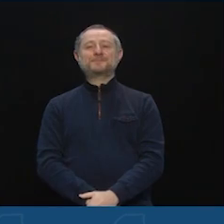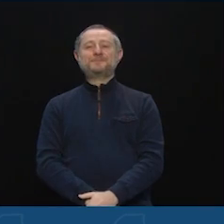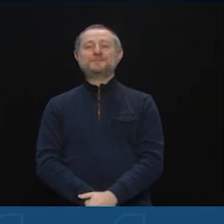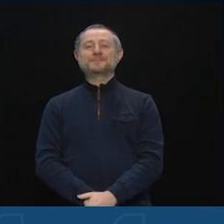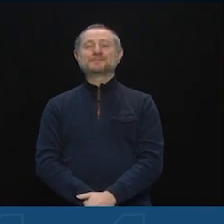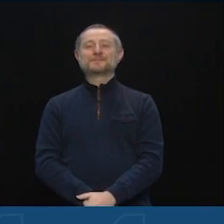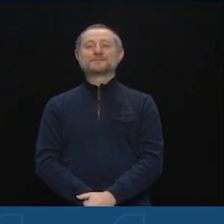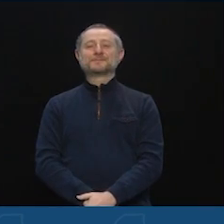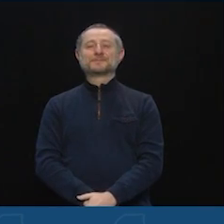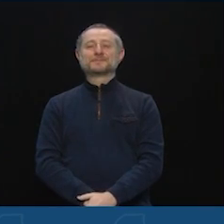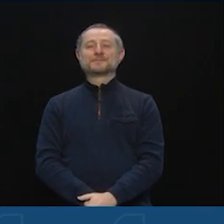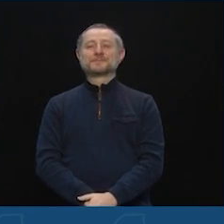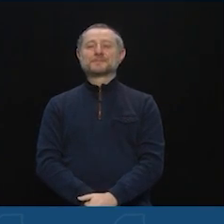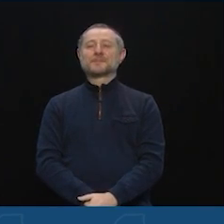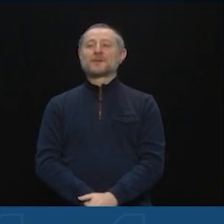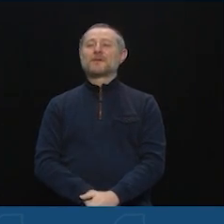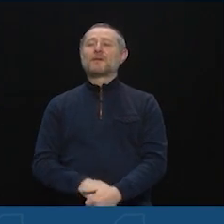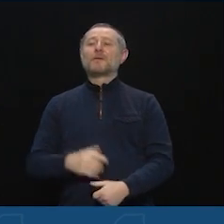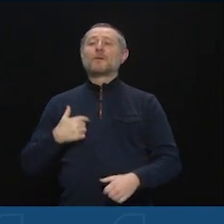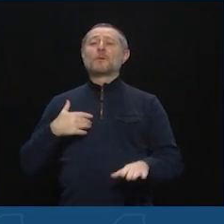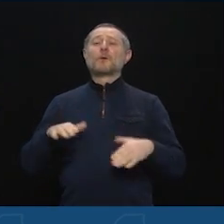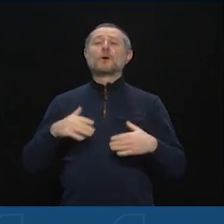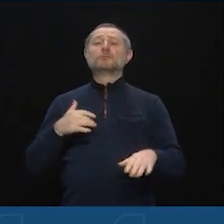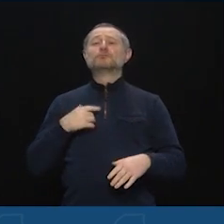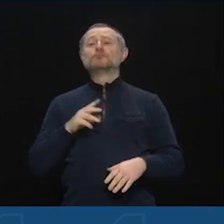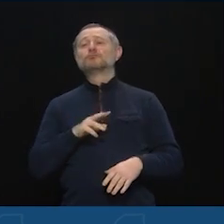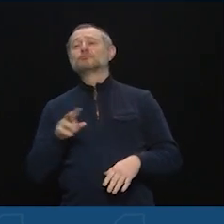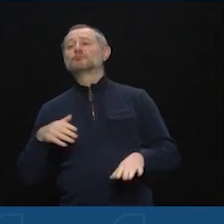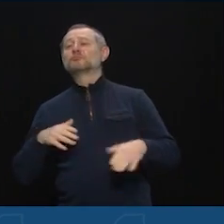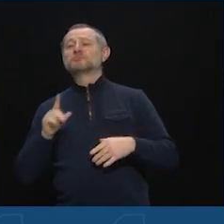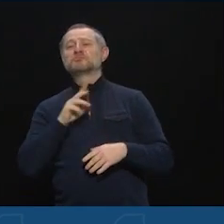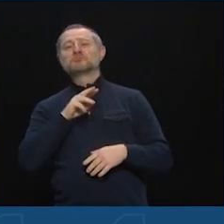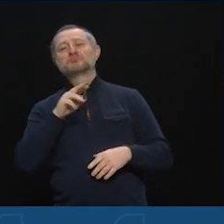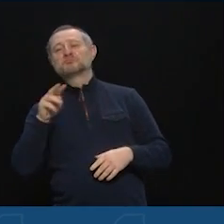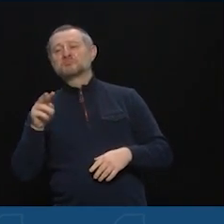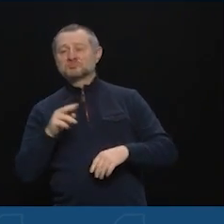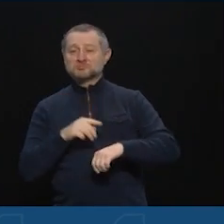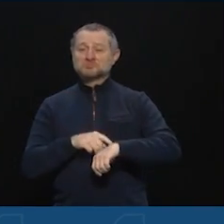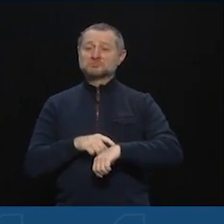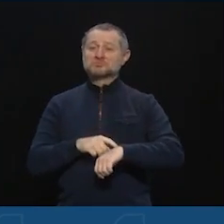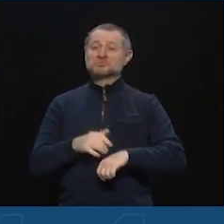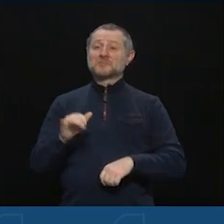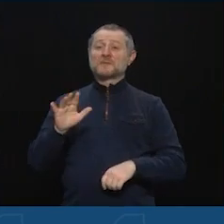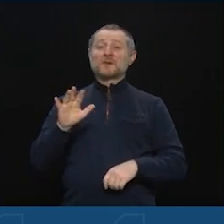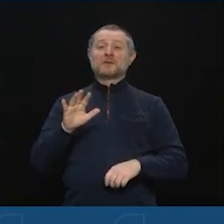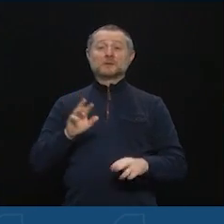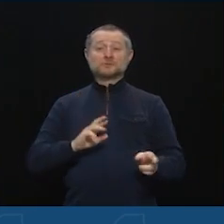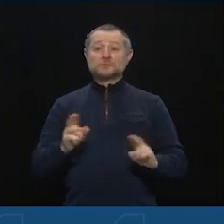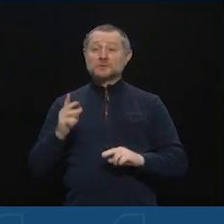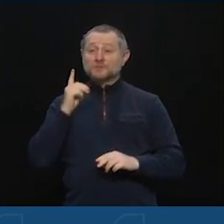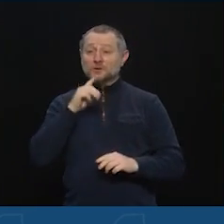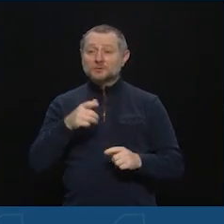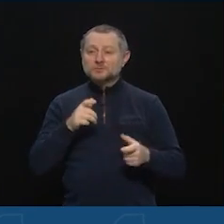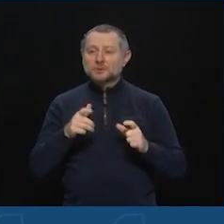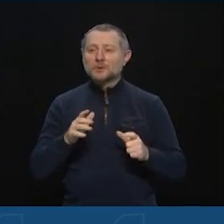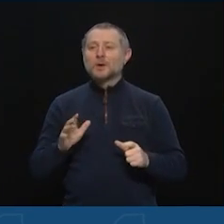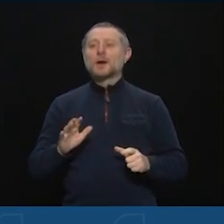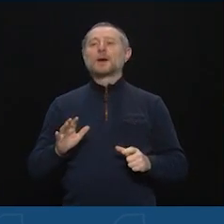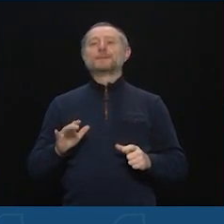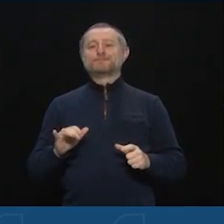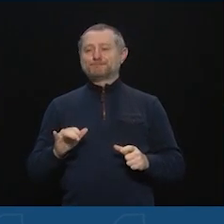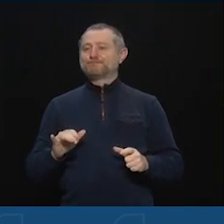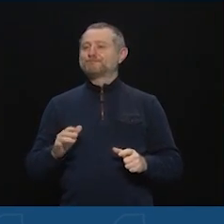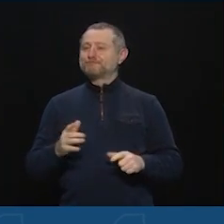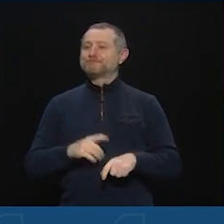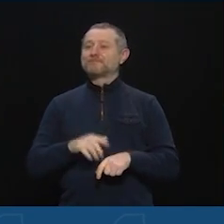As I walked up to this beautiful place, I said, and why isn't it 5 o'clock? Then I realized it is 5 o'clock